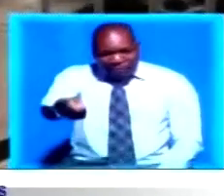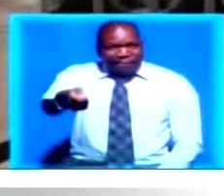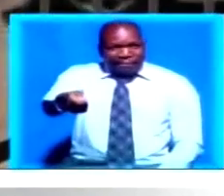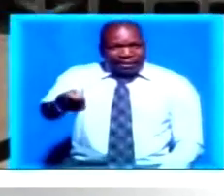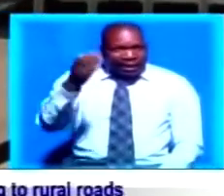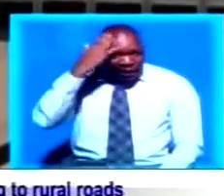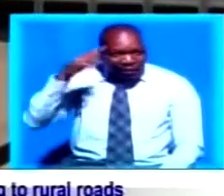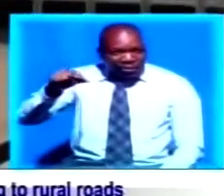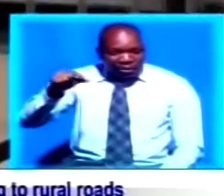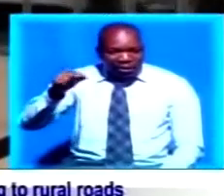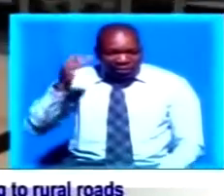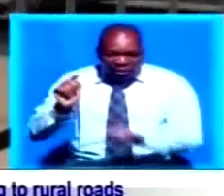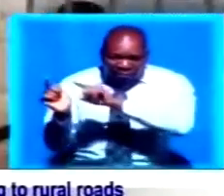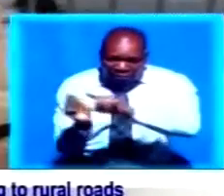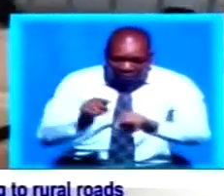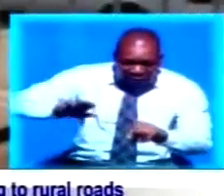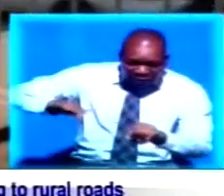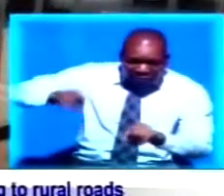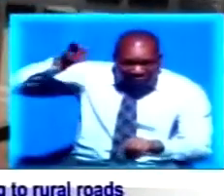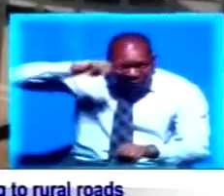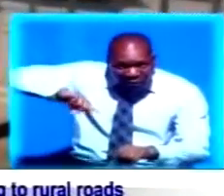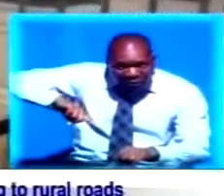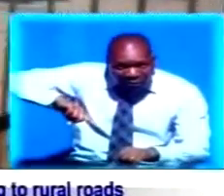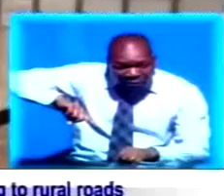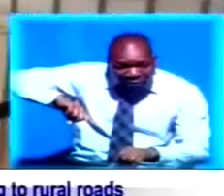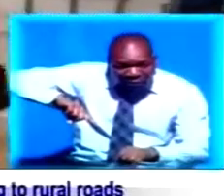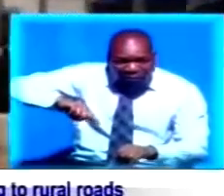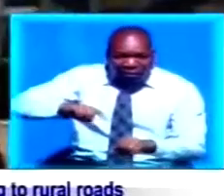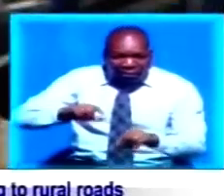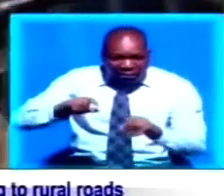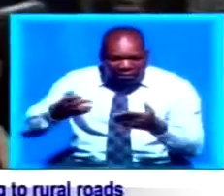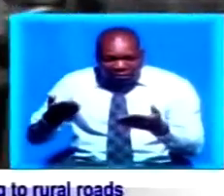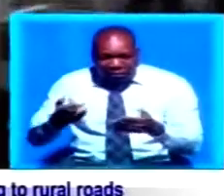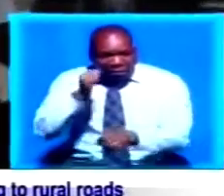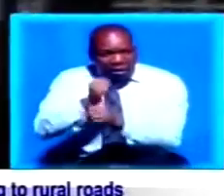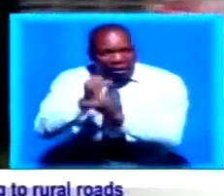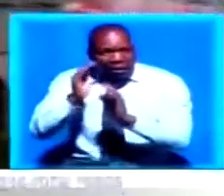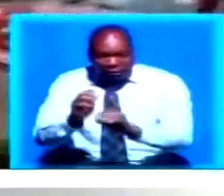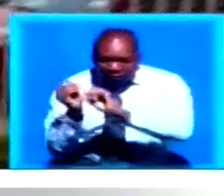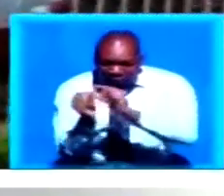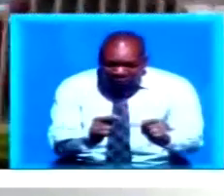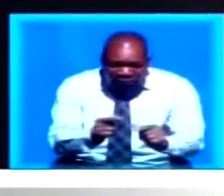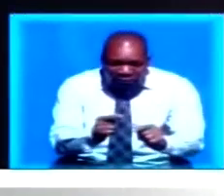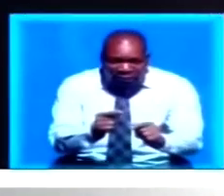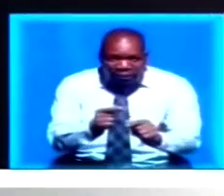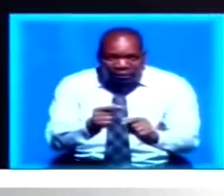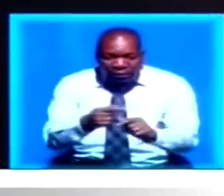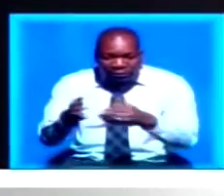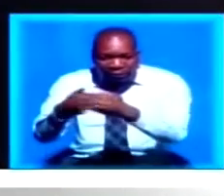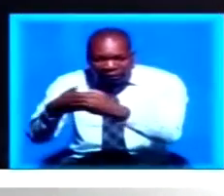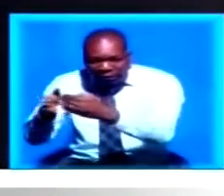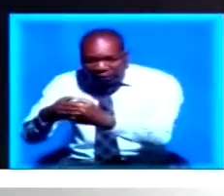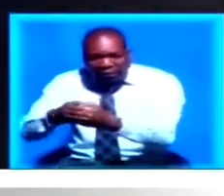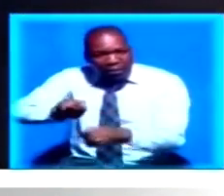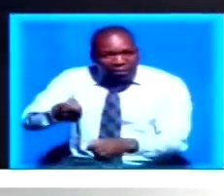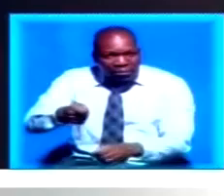for reporting late. The employees arrived to a surprise after realizing that all gates leading the offices were locked at